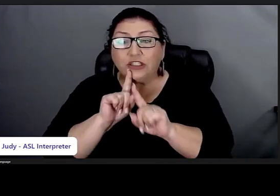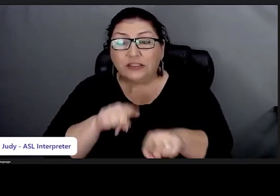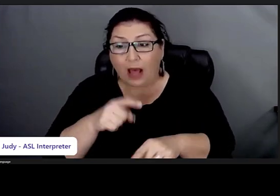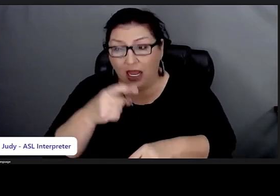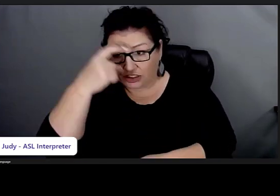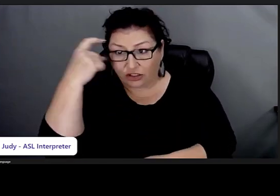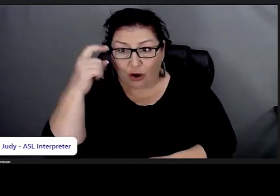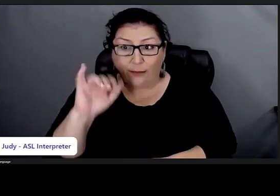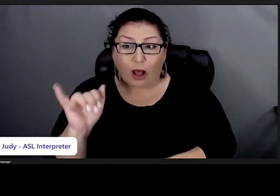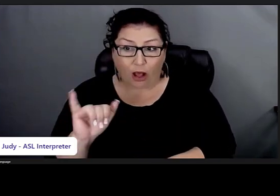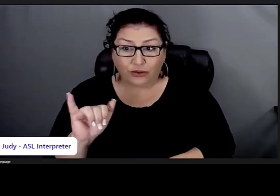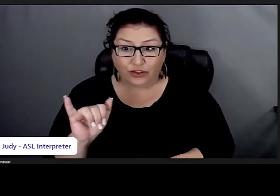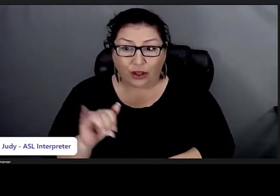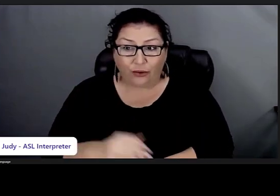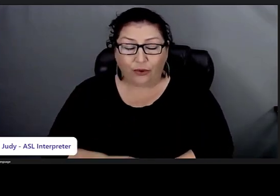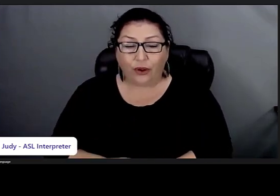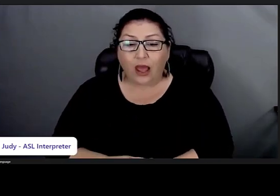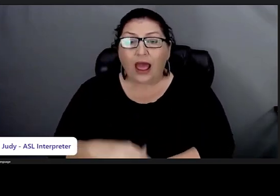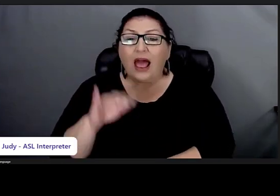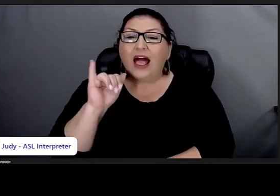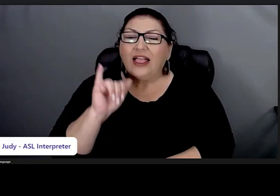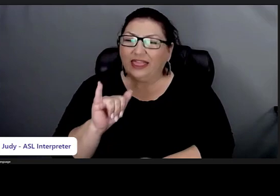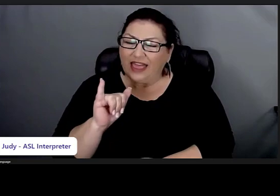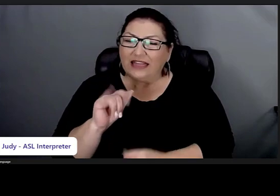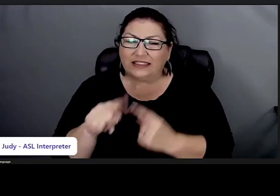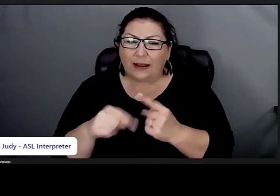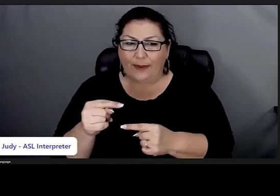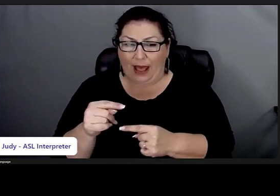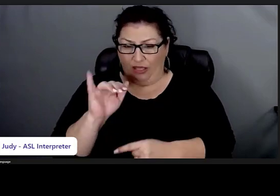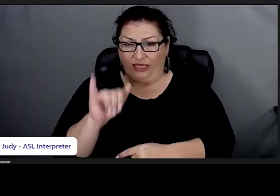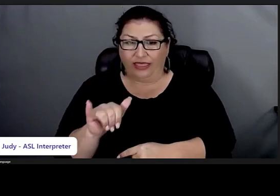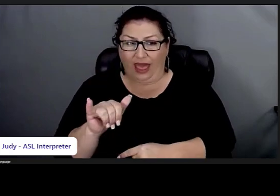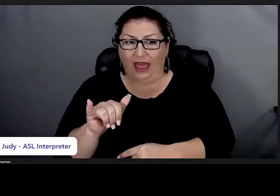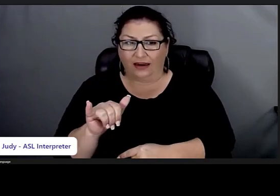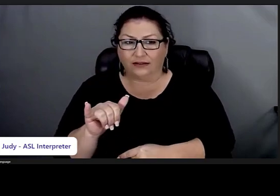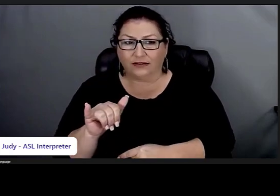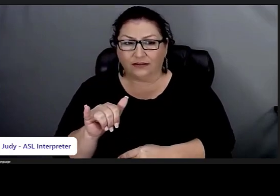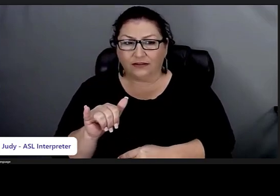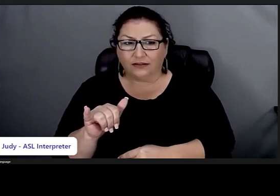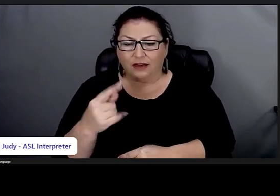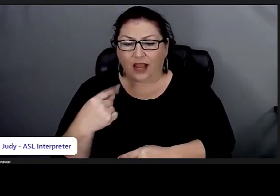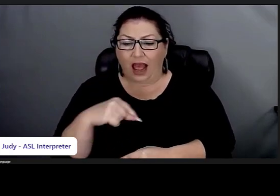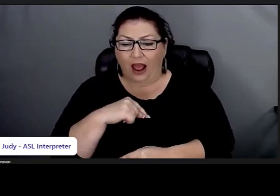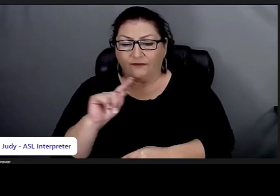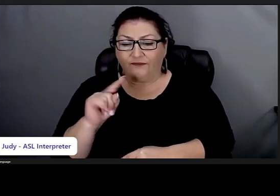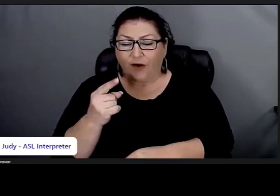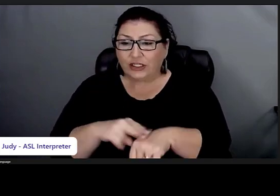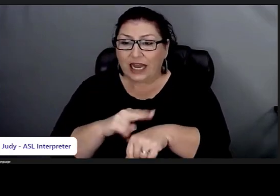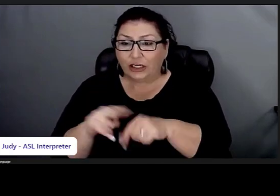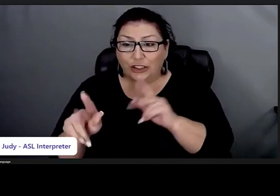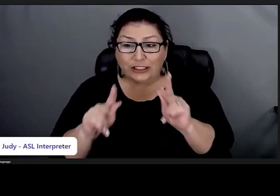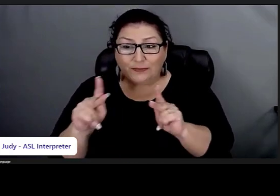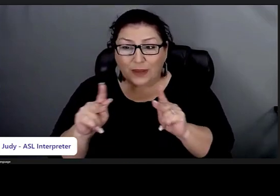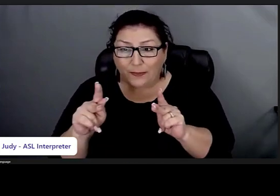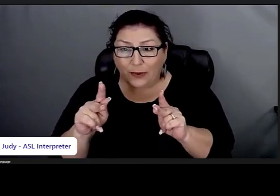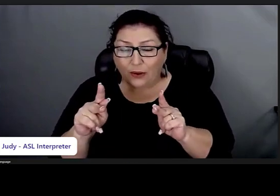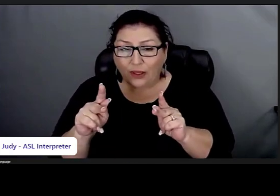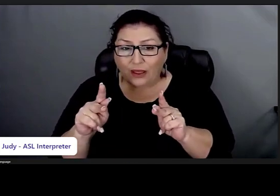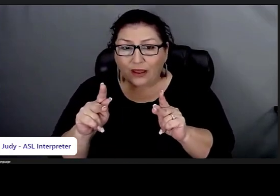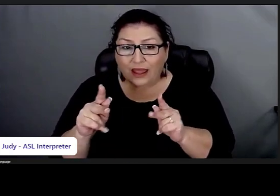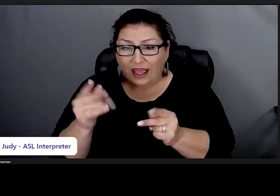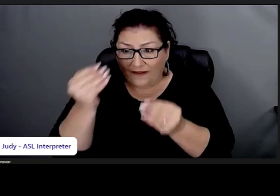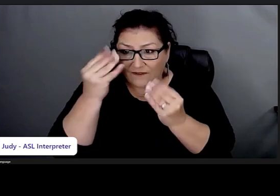also. This is about data gathered about First Nations peoples. Information